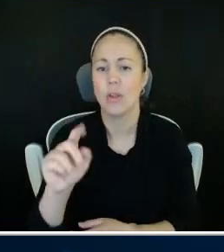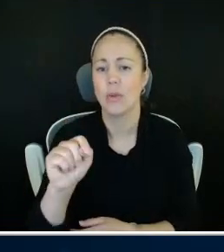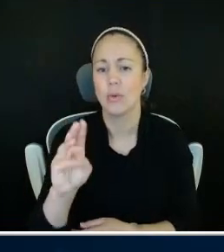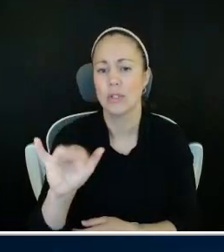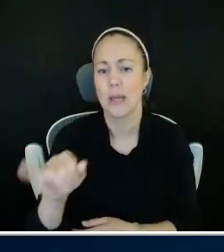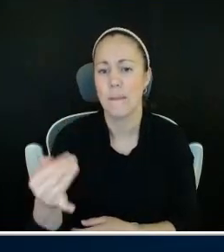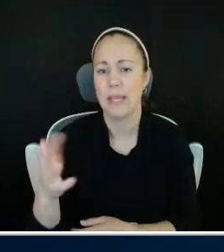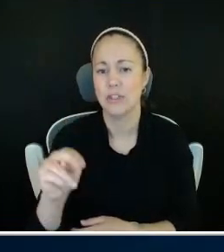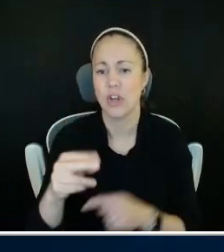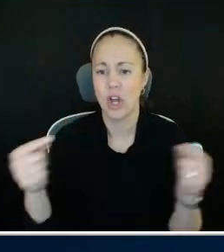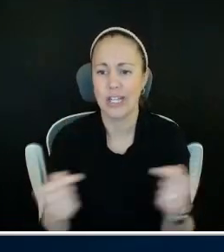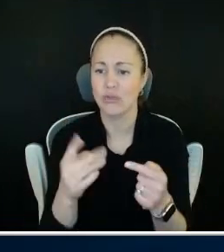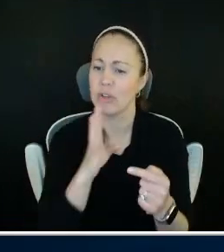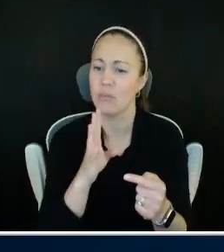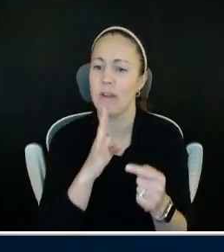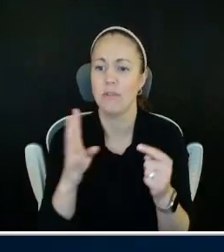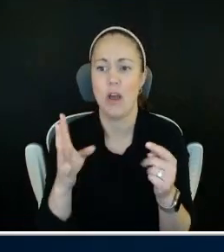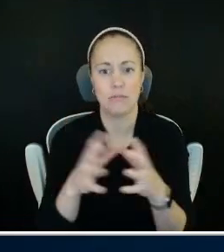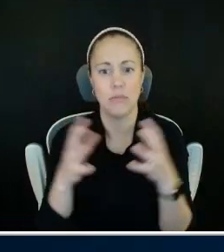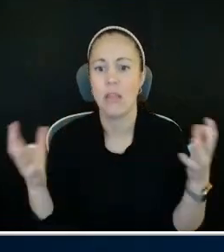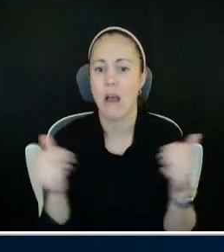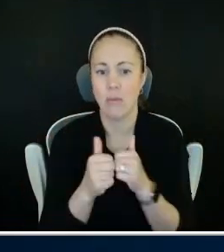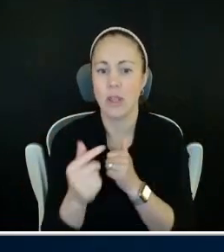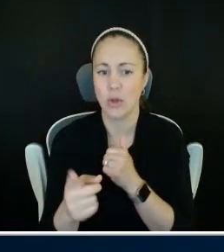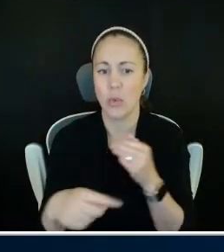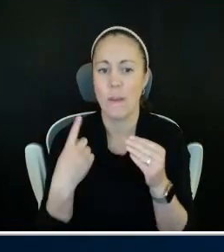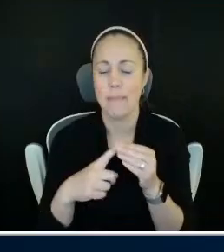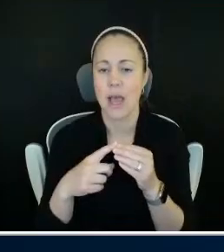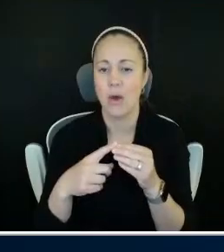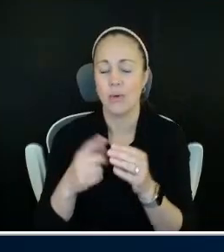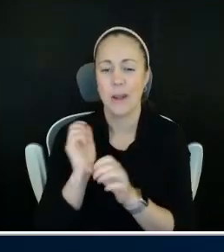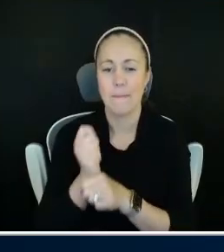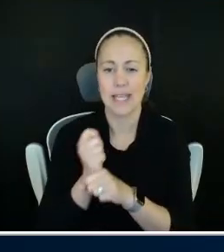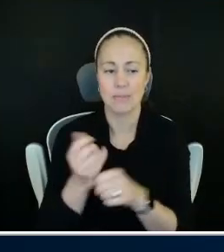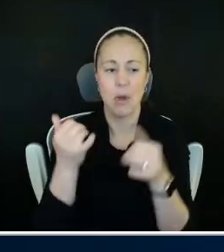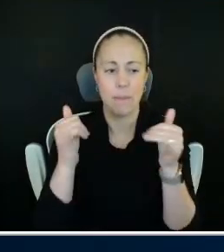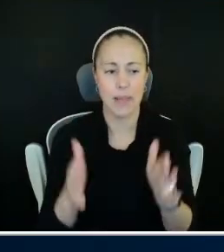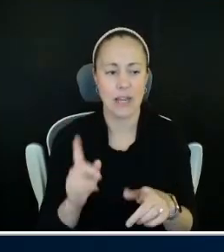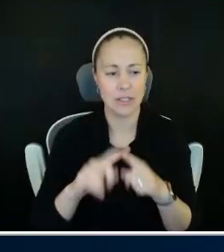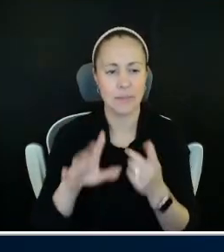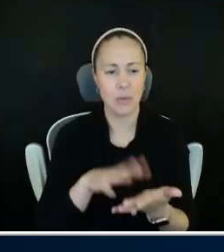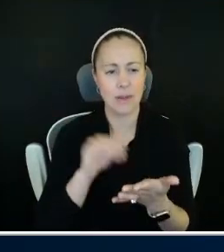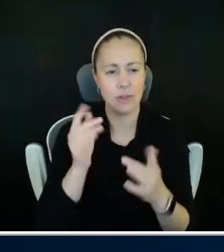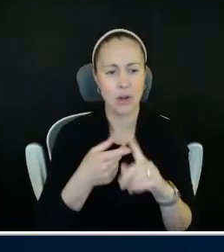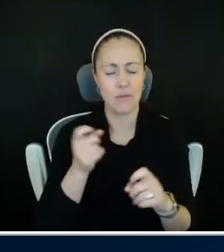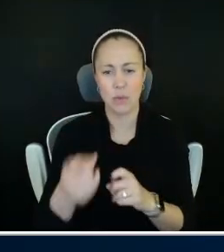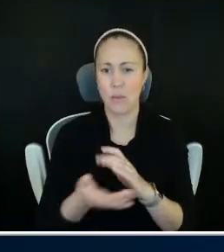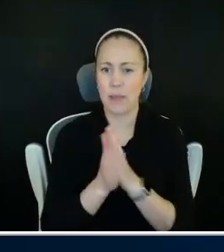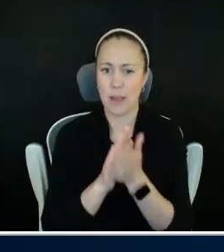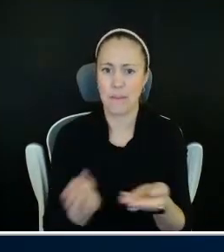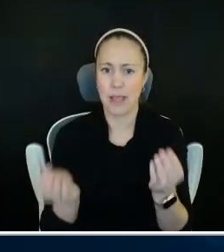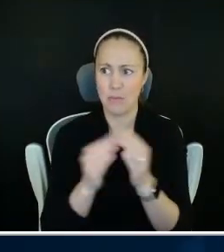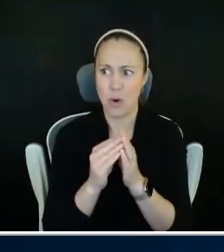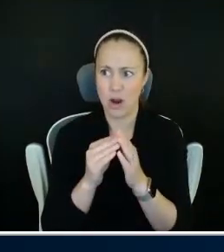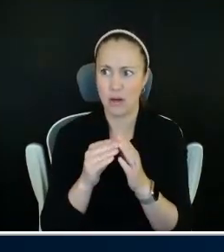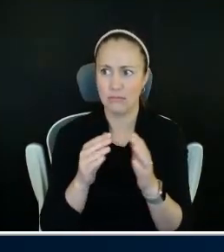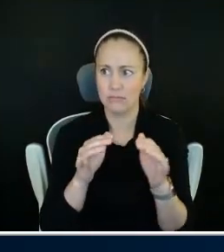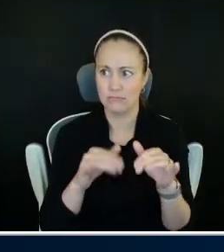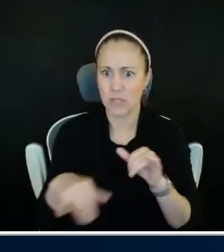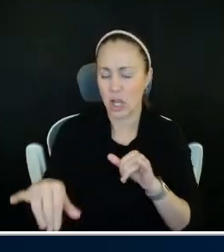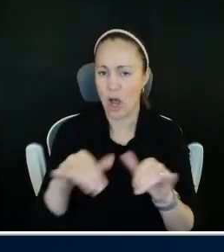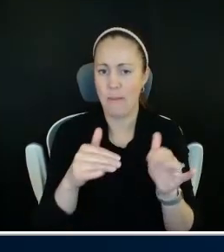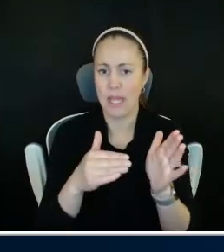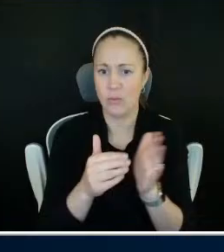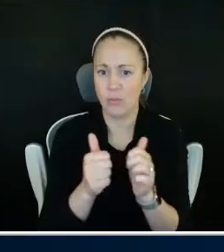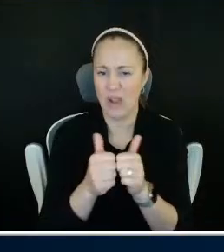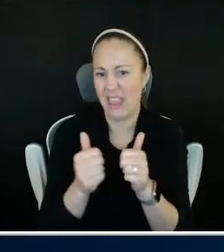lot about when it comes to baseball players, but we've learned from you that they're becoming more common in softball and other throwing sports.